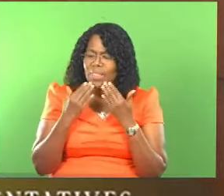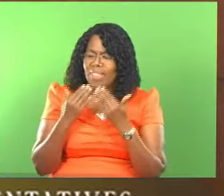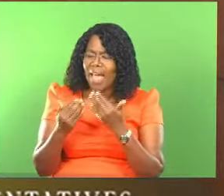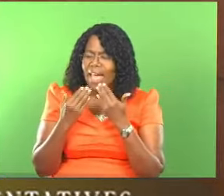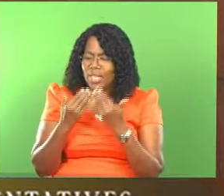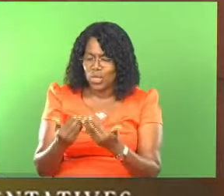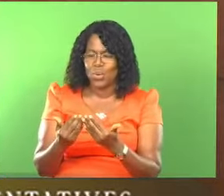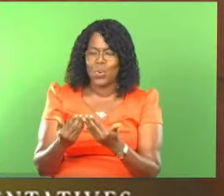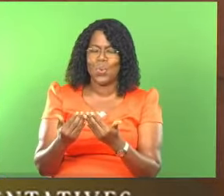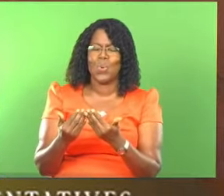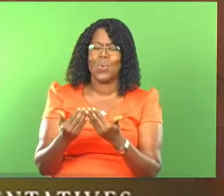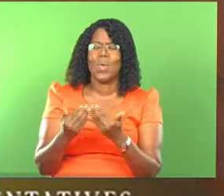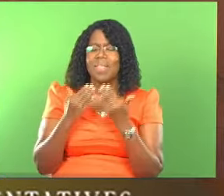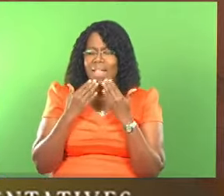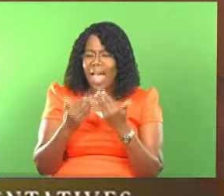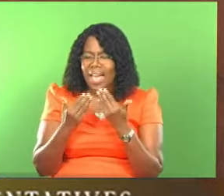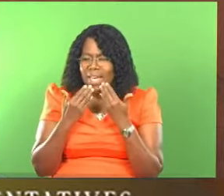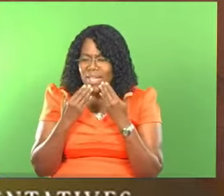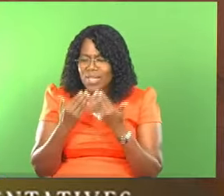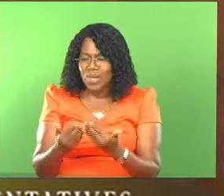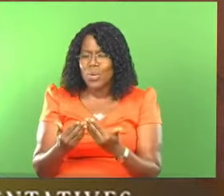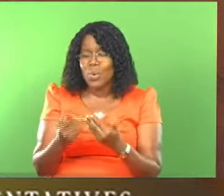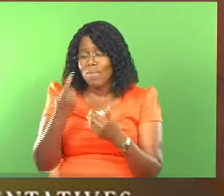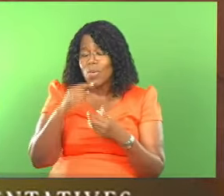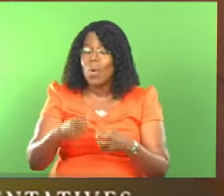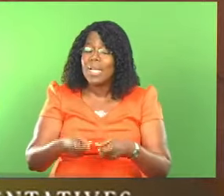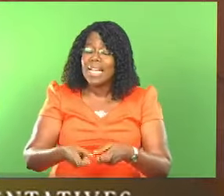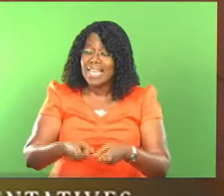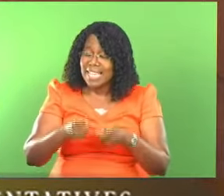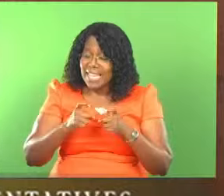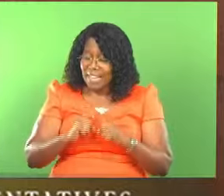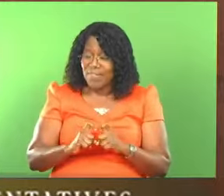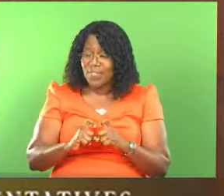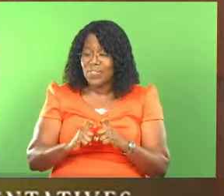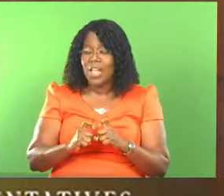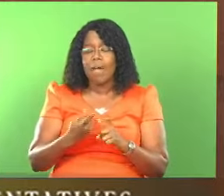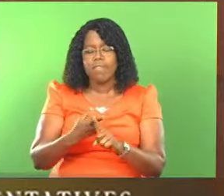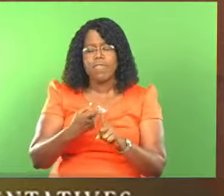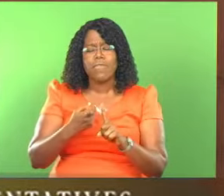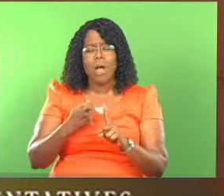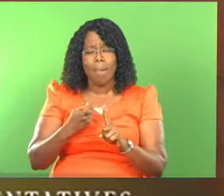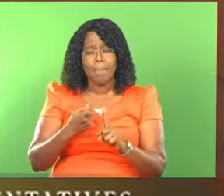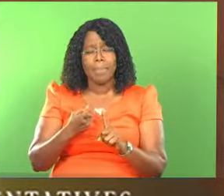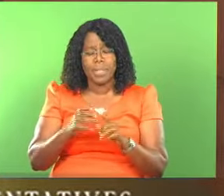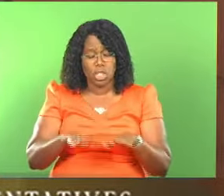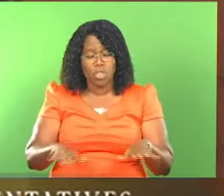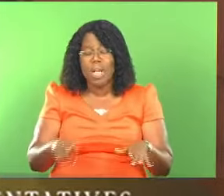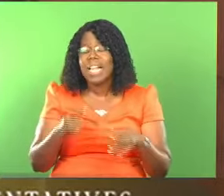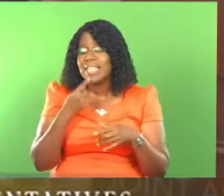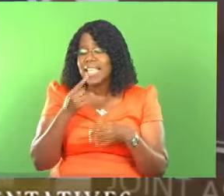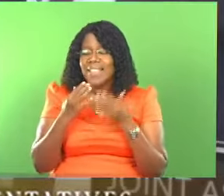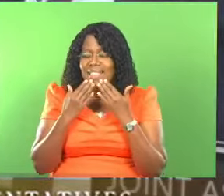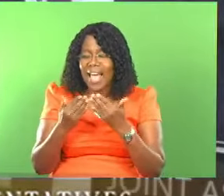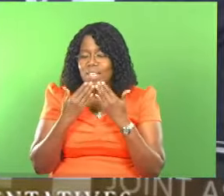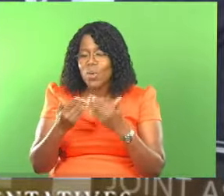gift of 2,000 laptops to the children of schools.